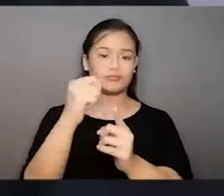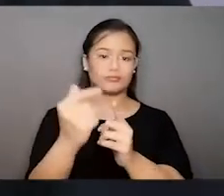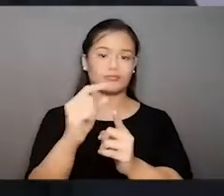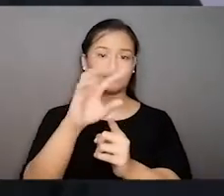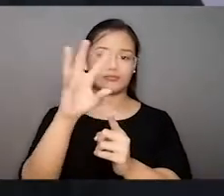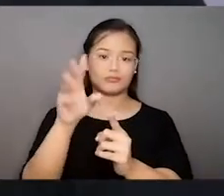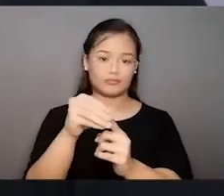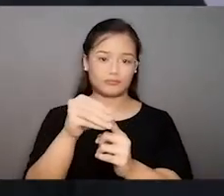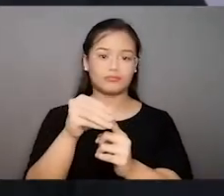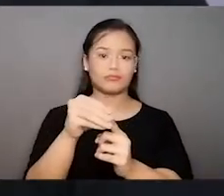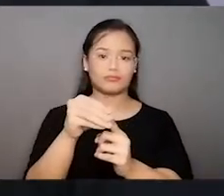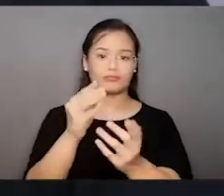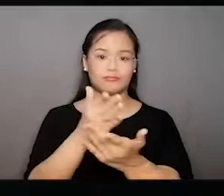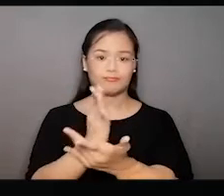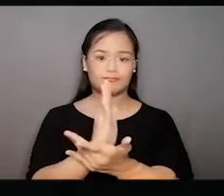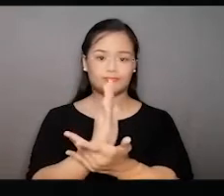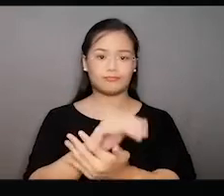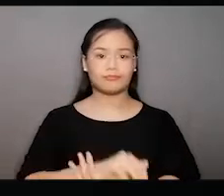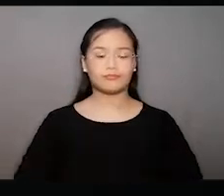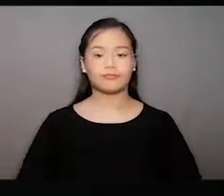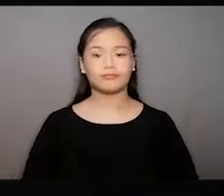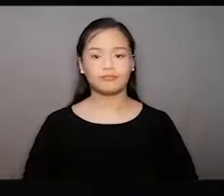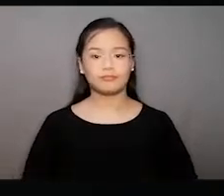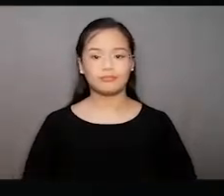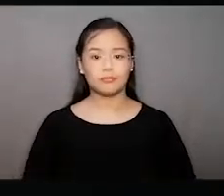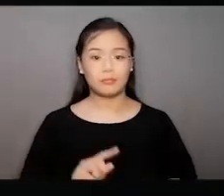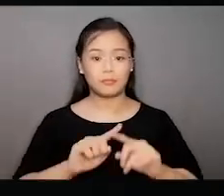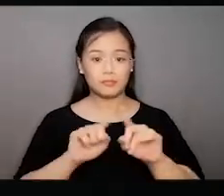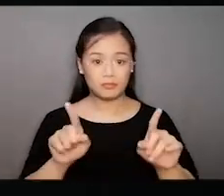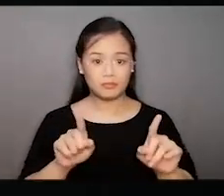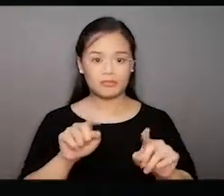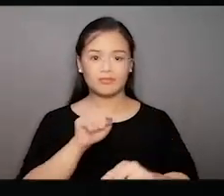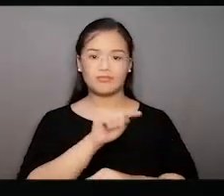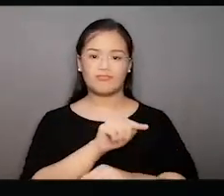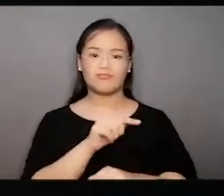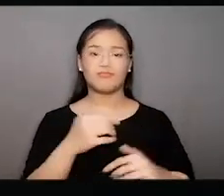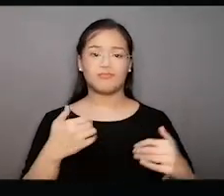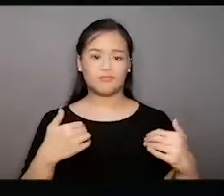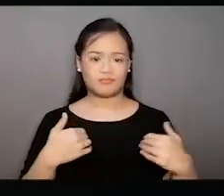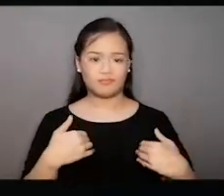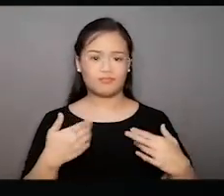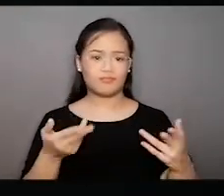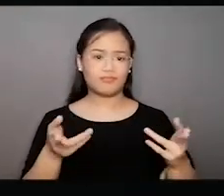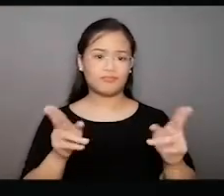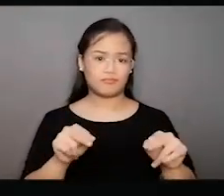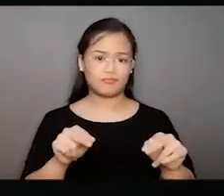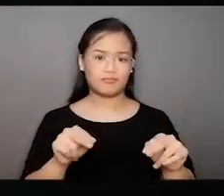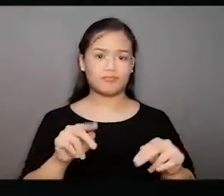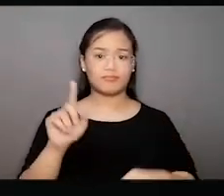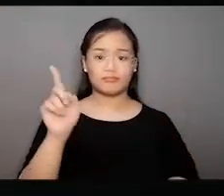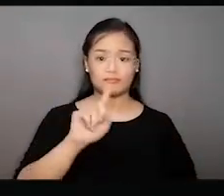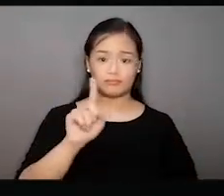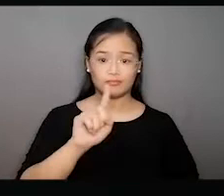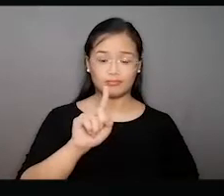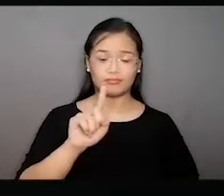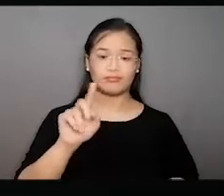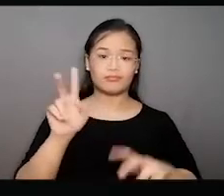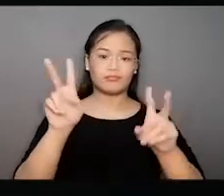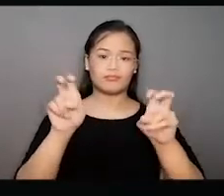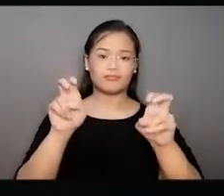cultural rights. But it was also the time when we had what we call the Cold